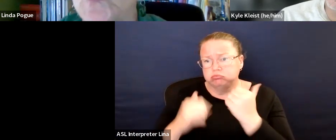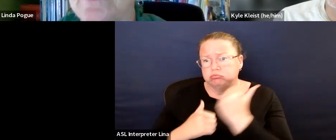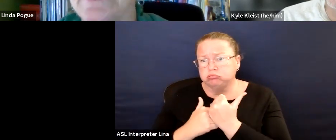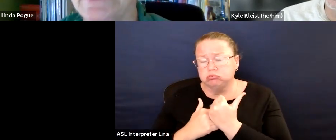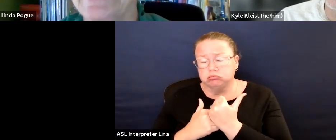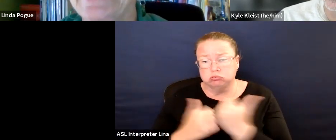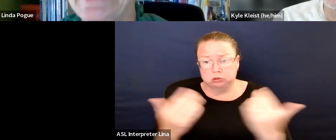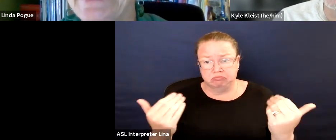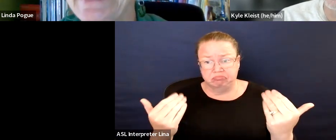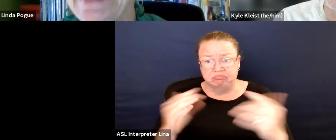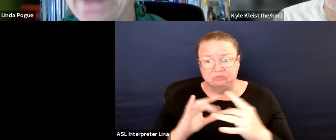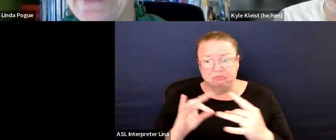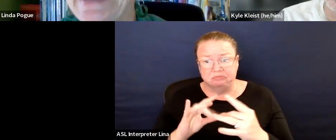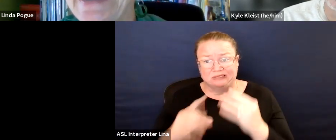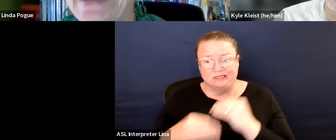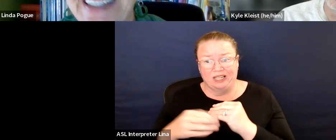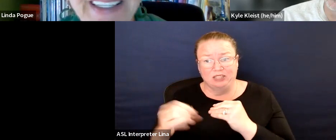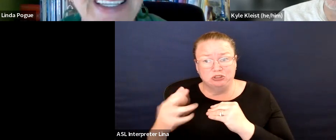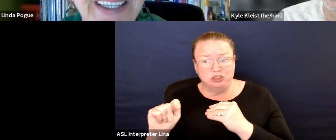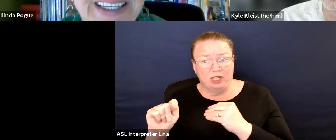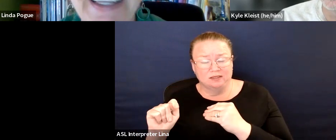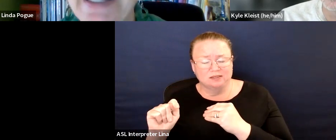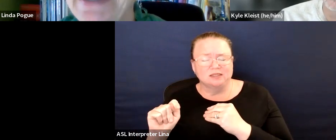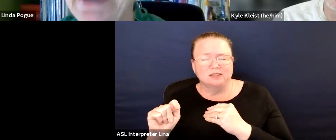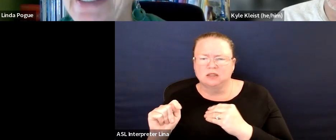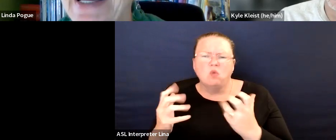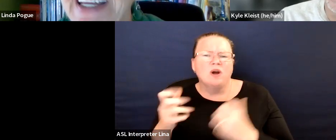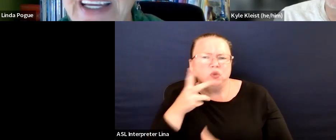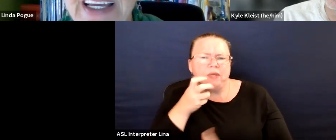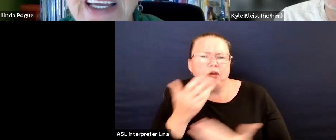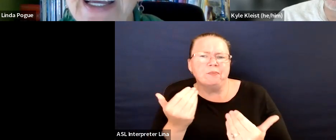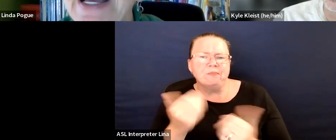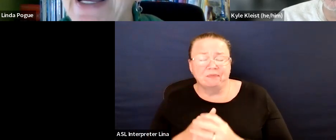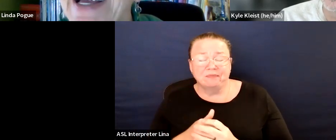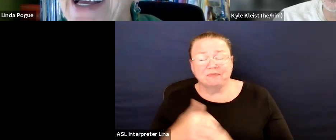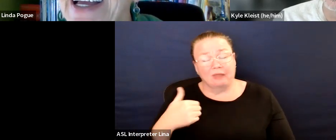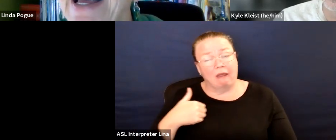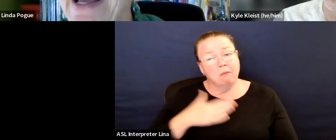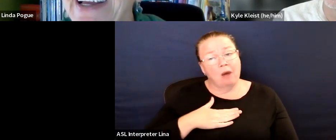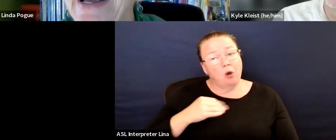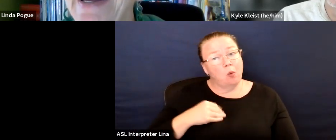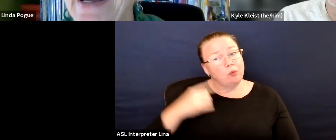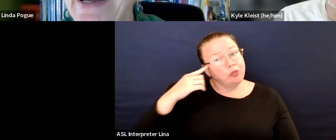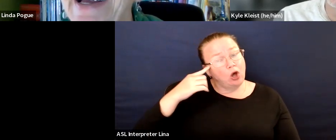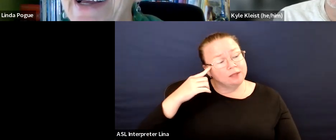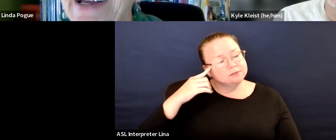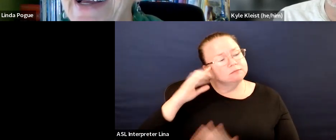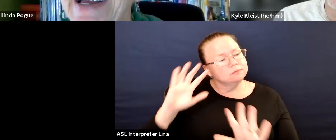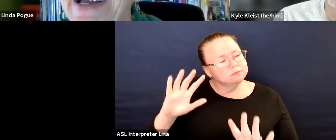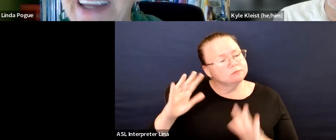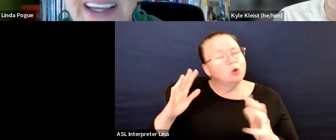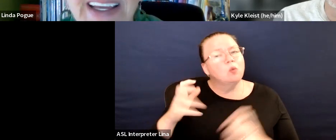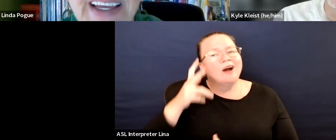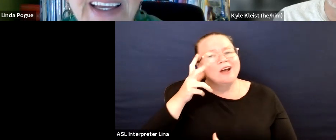Feel free to throw your comments in the chat on that one. I would love to hear it. I have my own thoughts, of course, but I'd love to hear